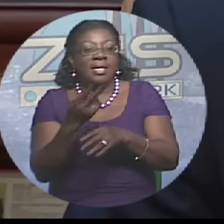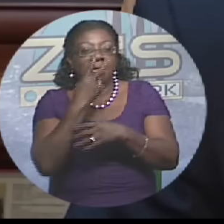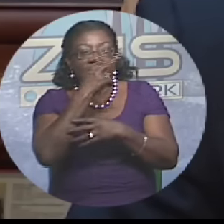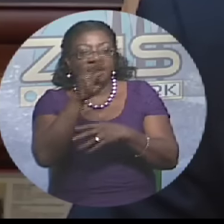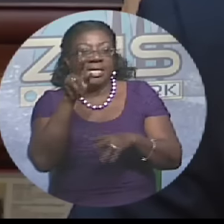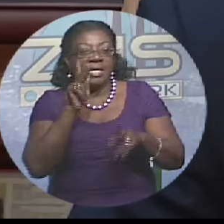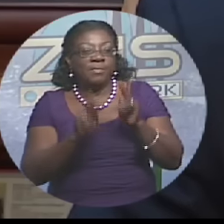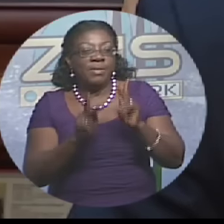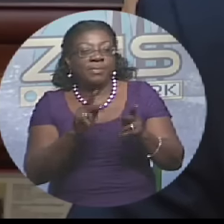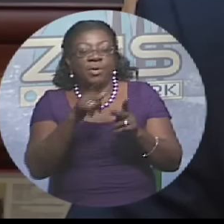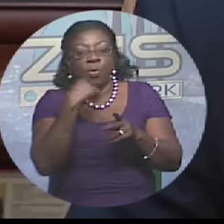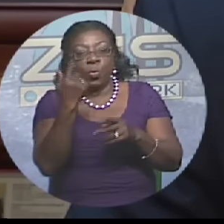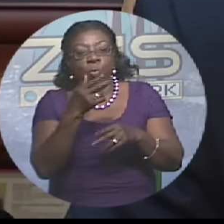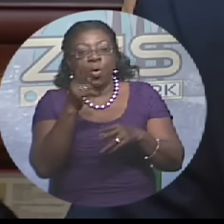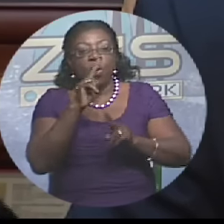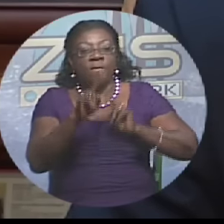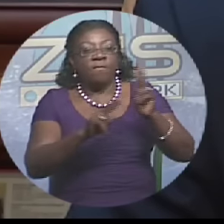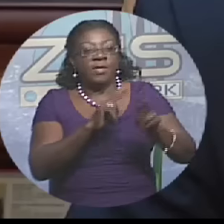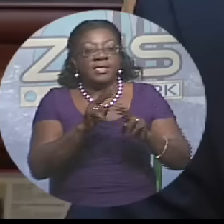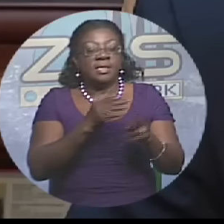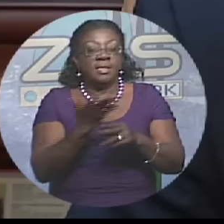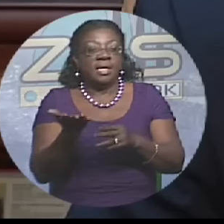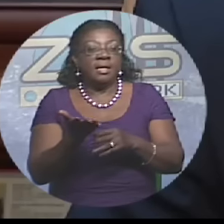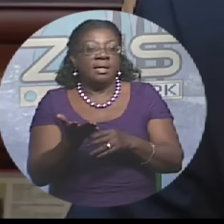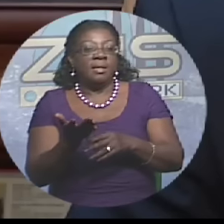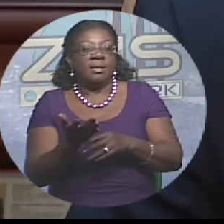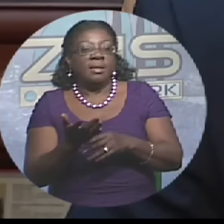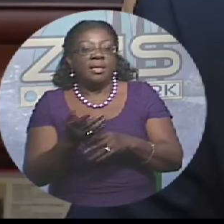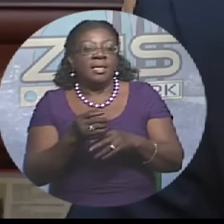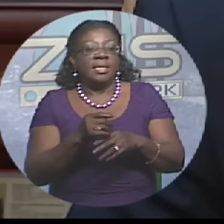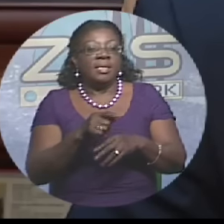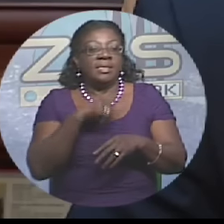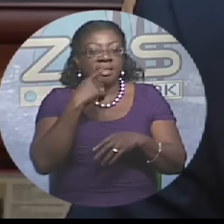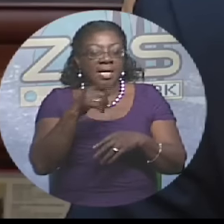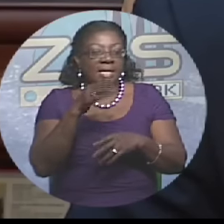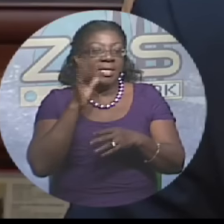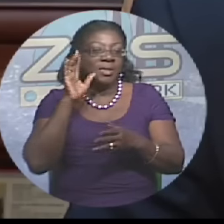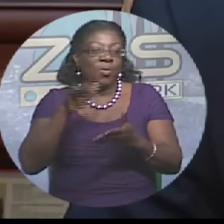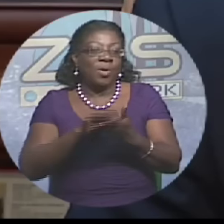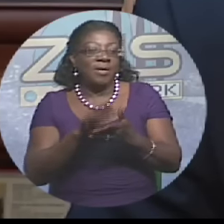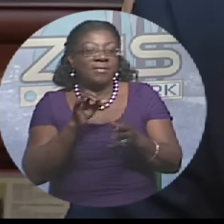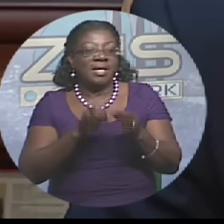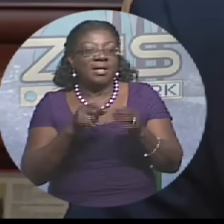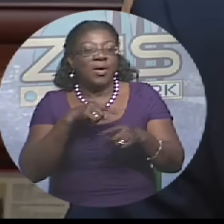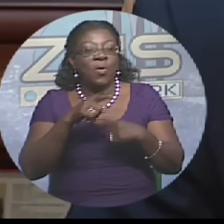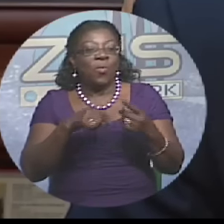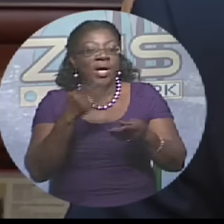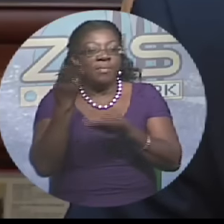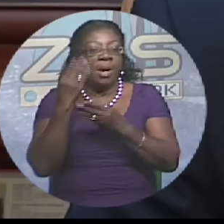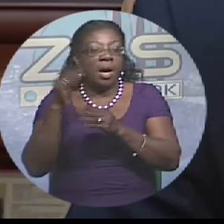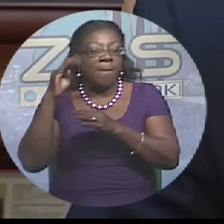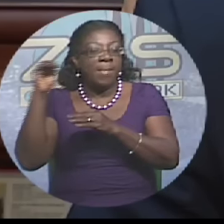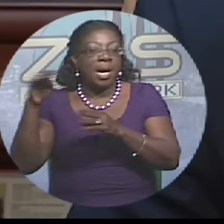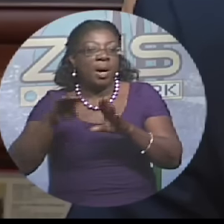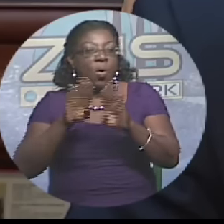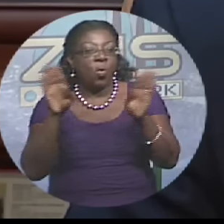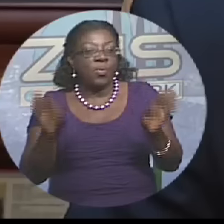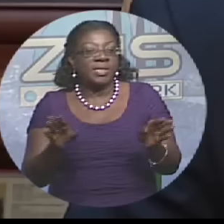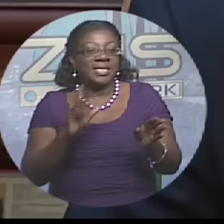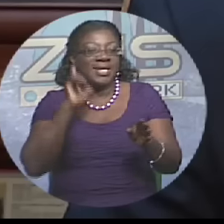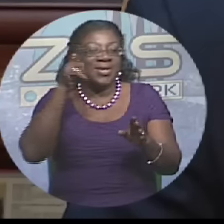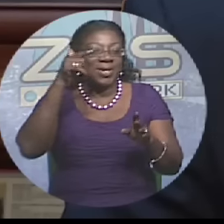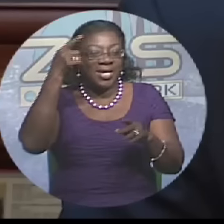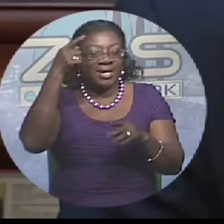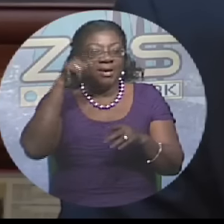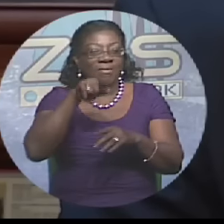people who frequent it. In fact, Clint, I used to tell my wife, I said, when Bahamas opens and you're looking for me, you're going